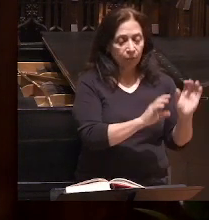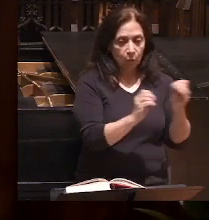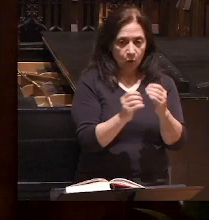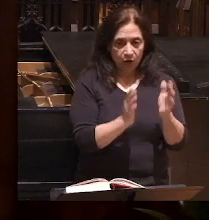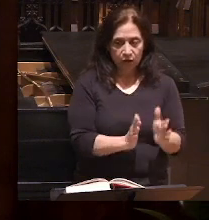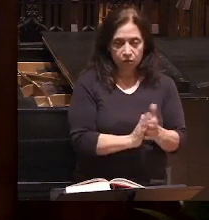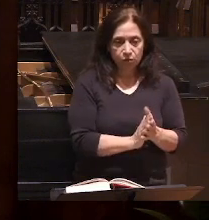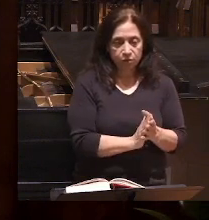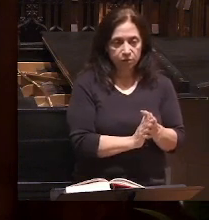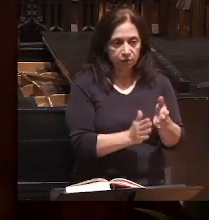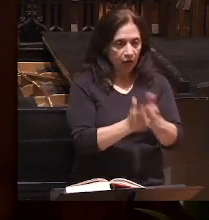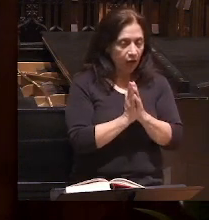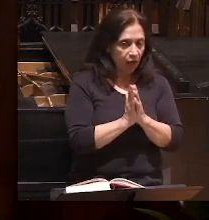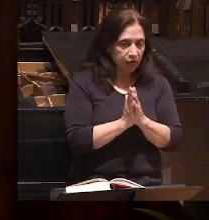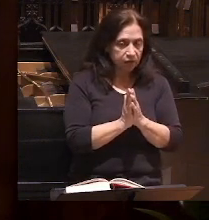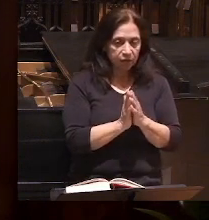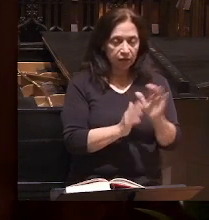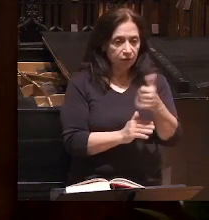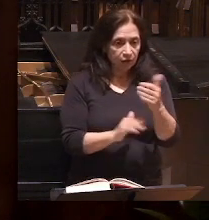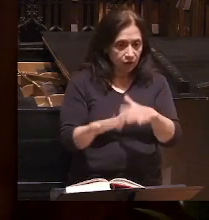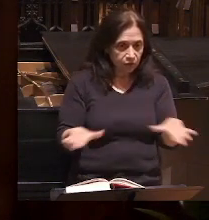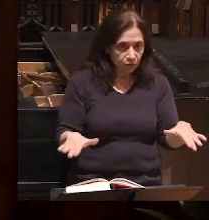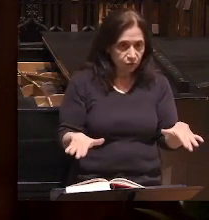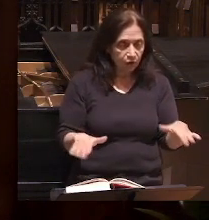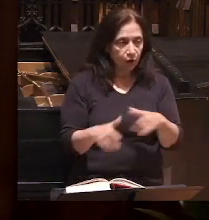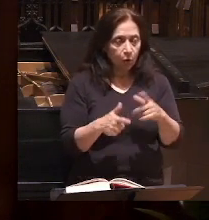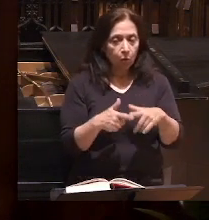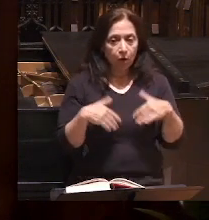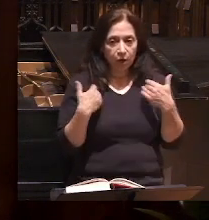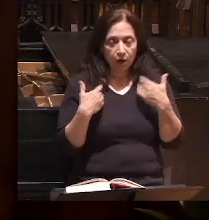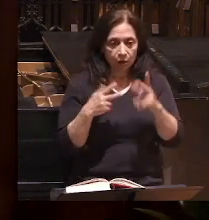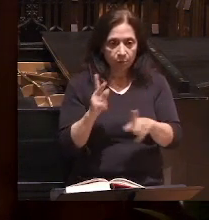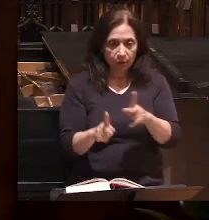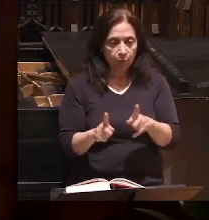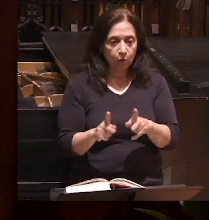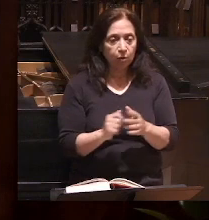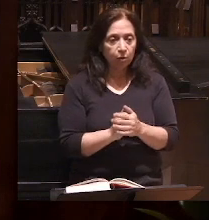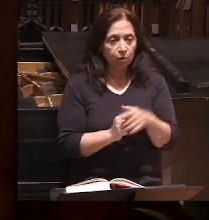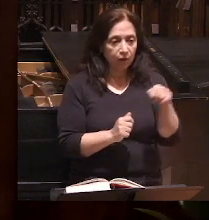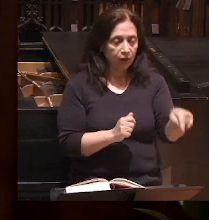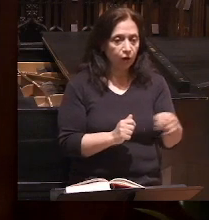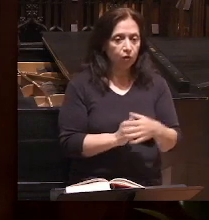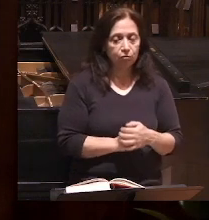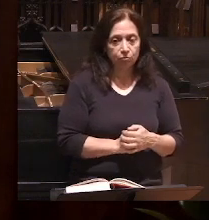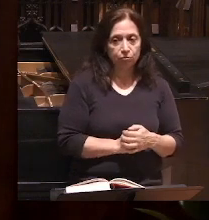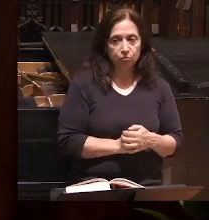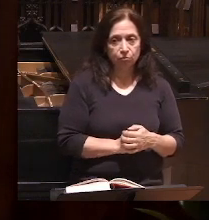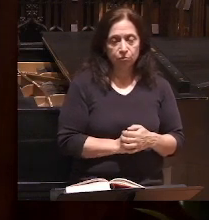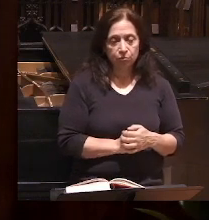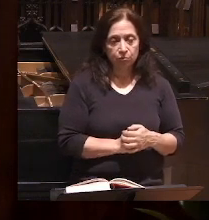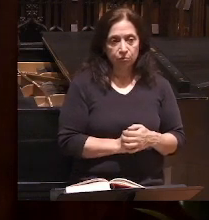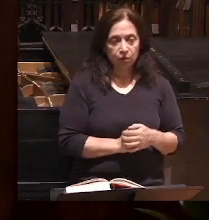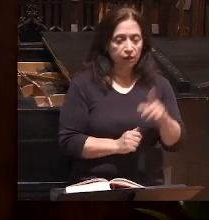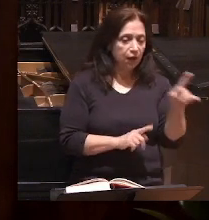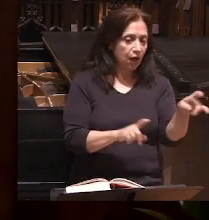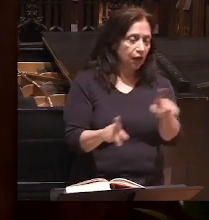organizers asked if there were any children or young people who were there. And